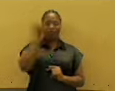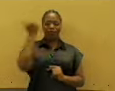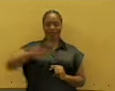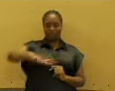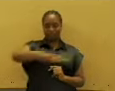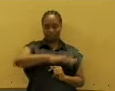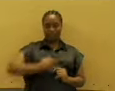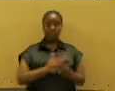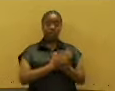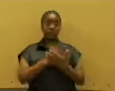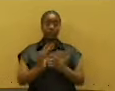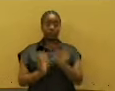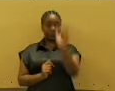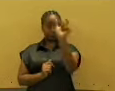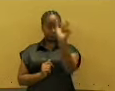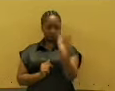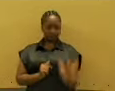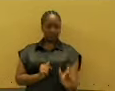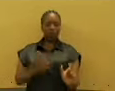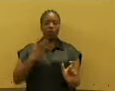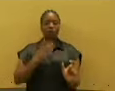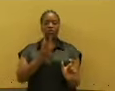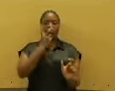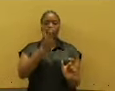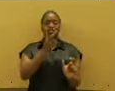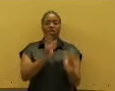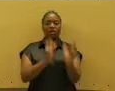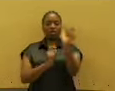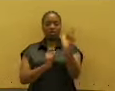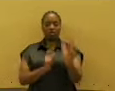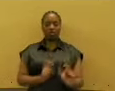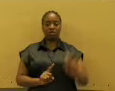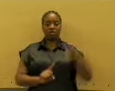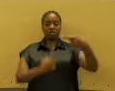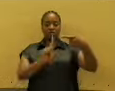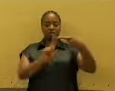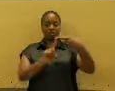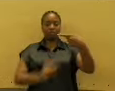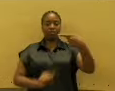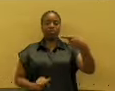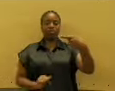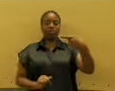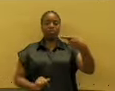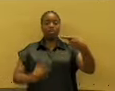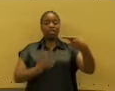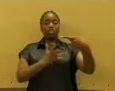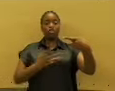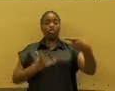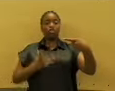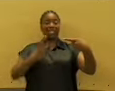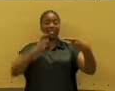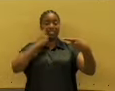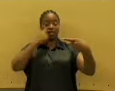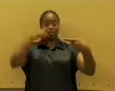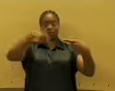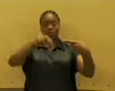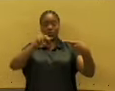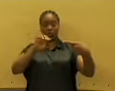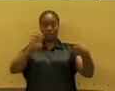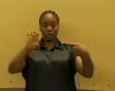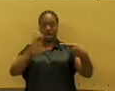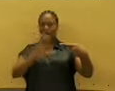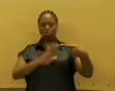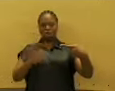some of the terms I'd like you to please check on the screen at the moment would be terms such as genderqueer and non-binary.